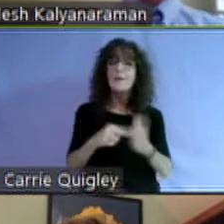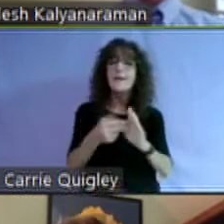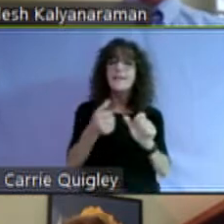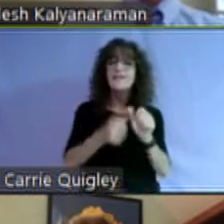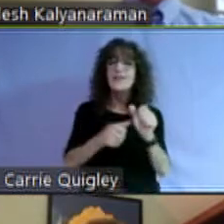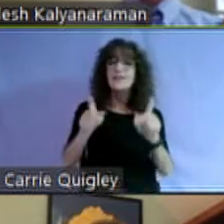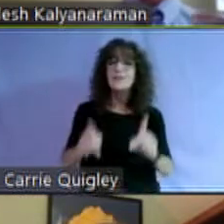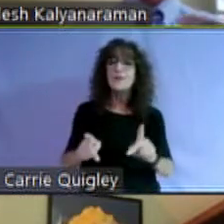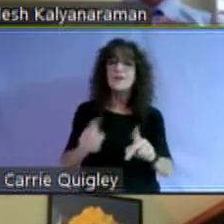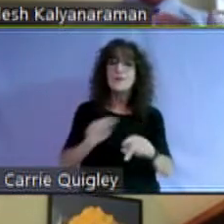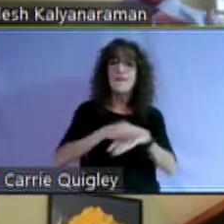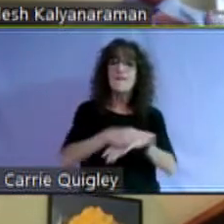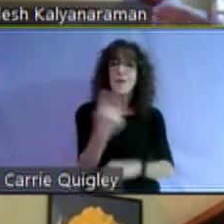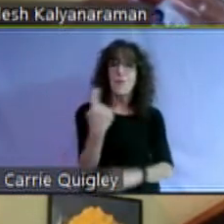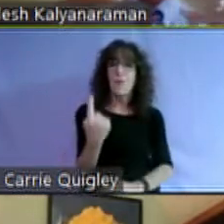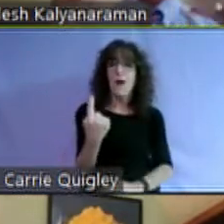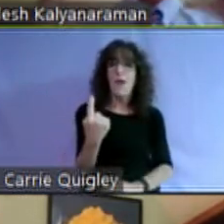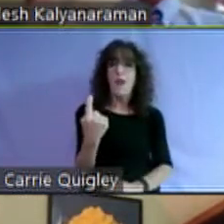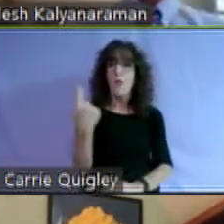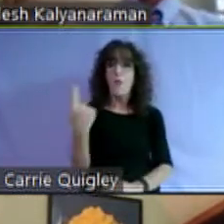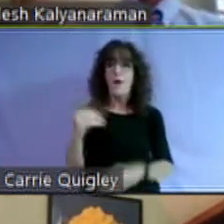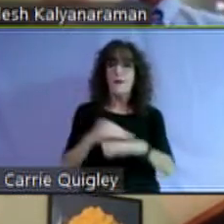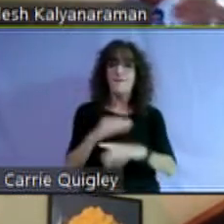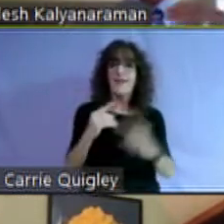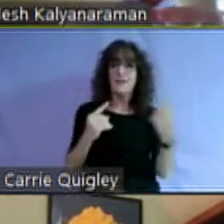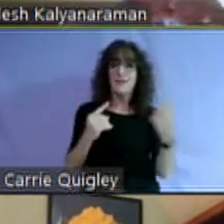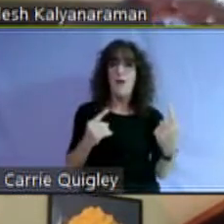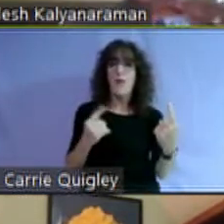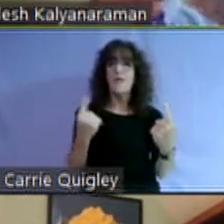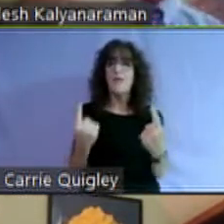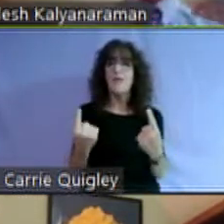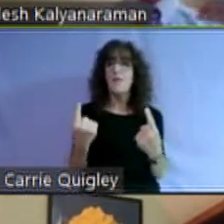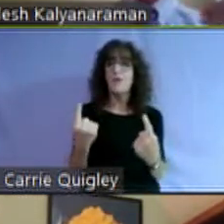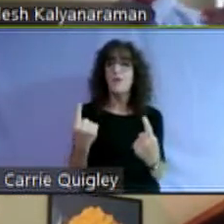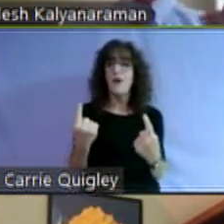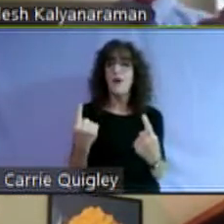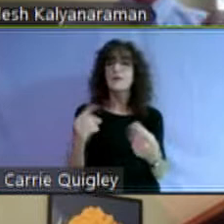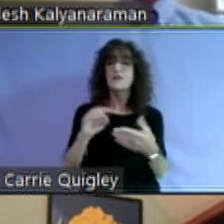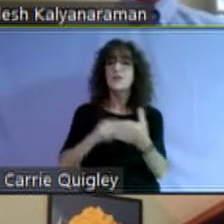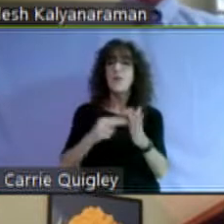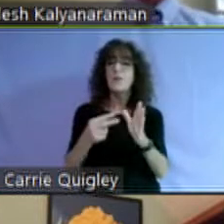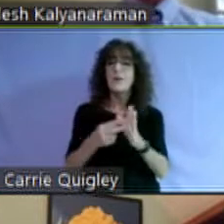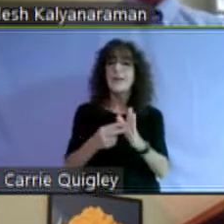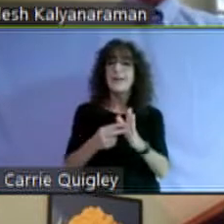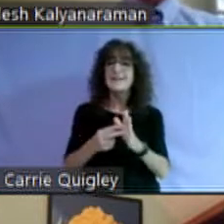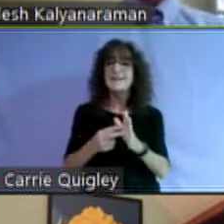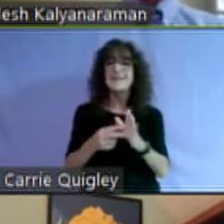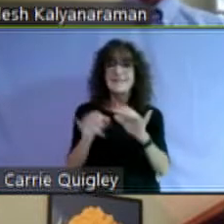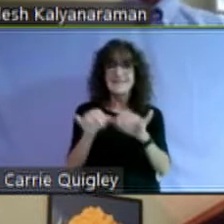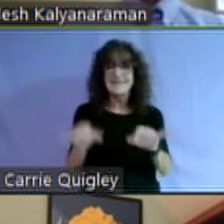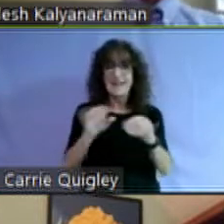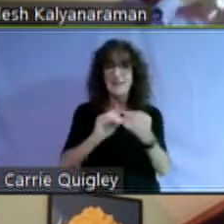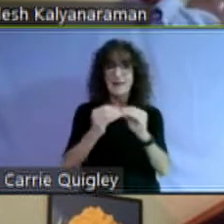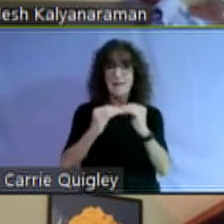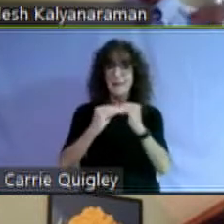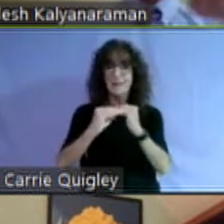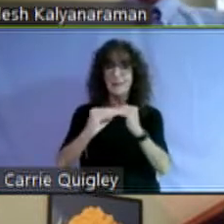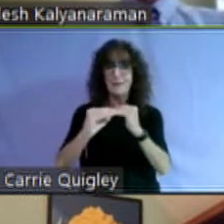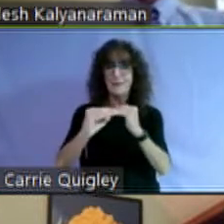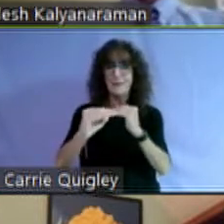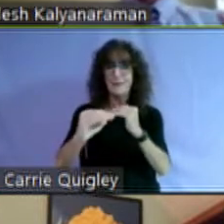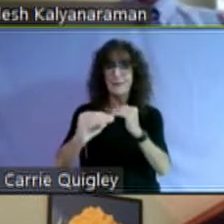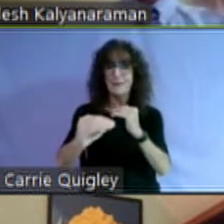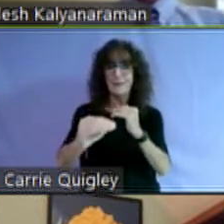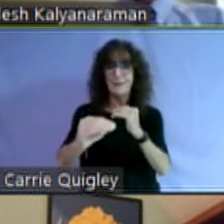another person. And so you would, in essence, have the same number of people getting sick each day. As that